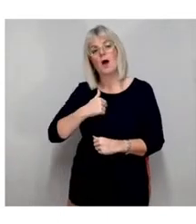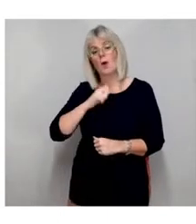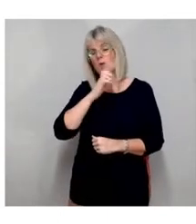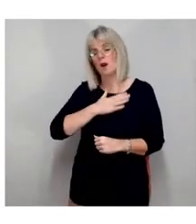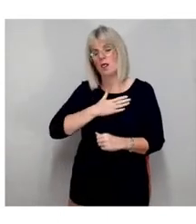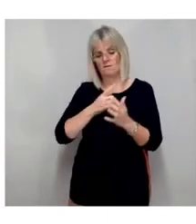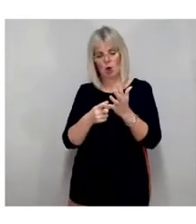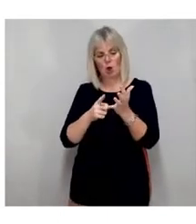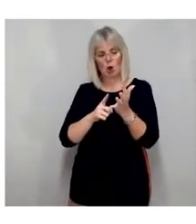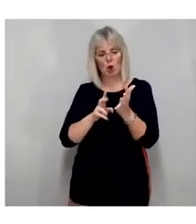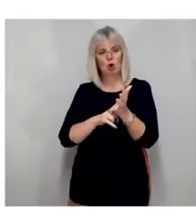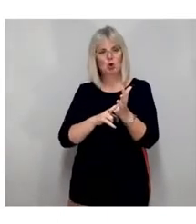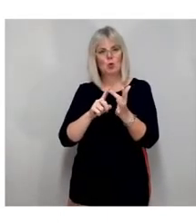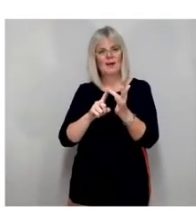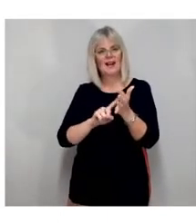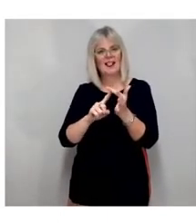the planet.